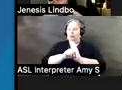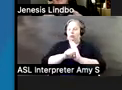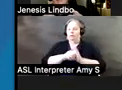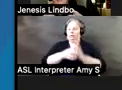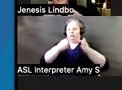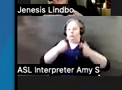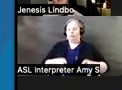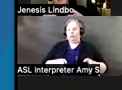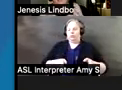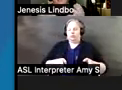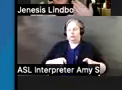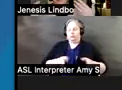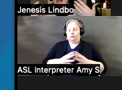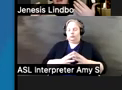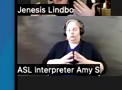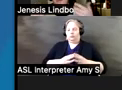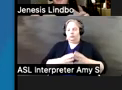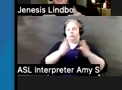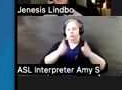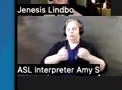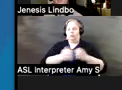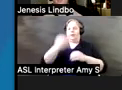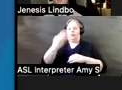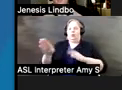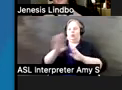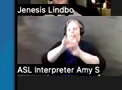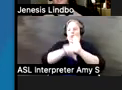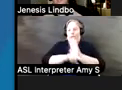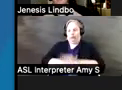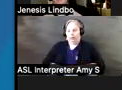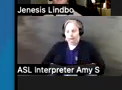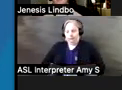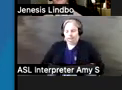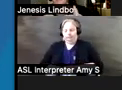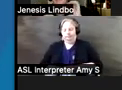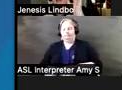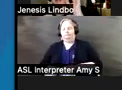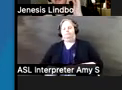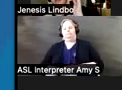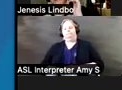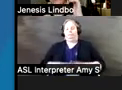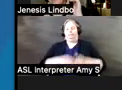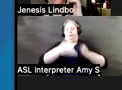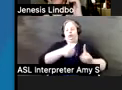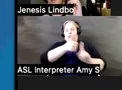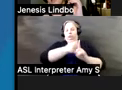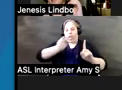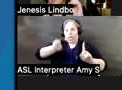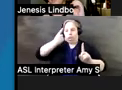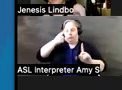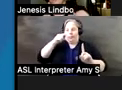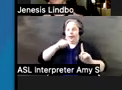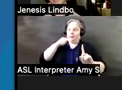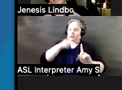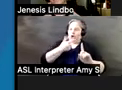with the blue background. Can the person understand that that is your go-to accessibility